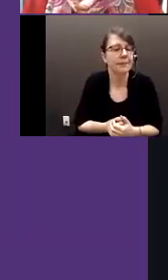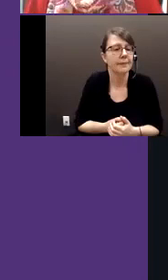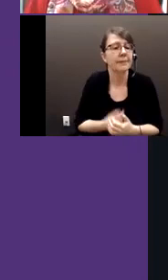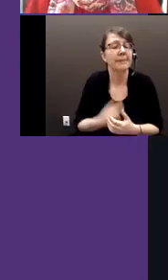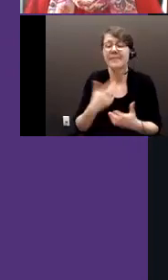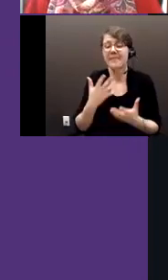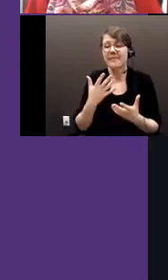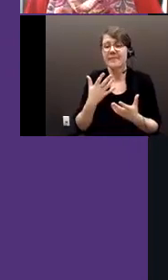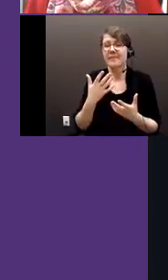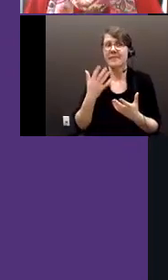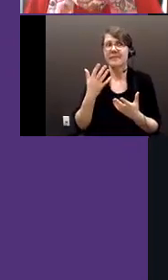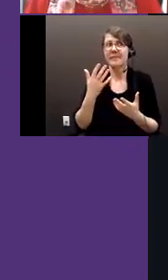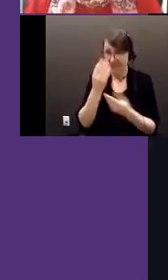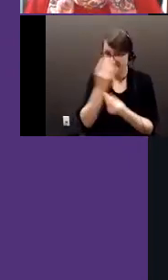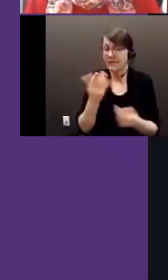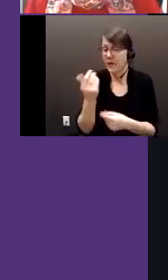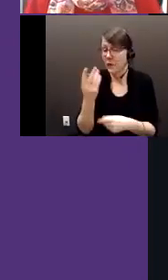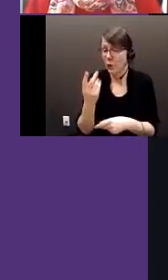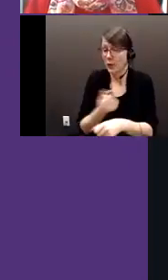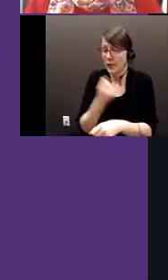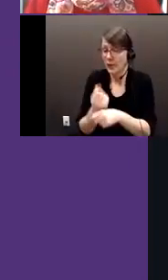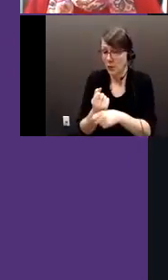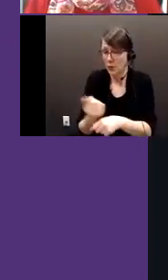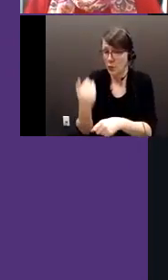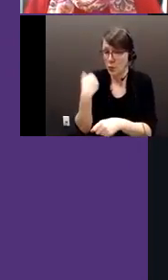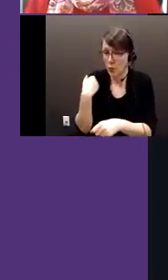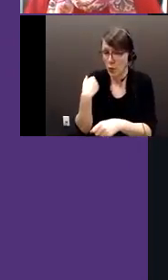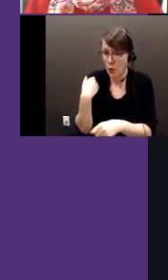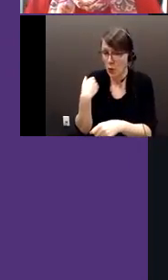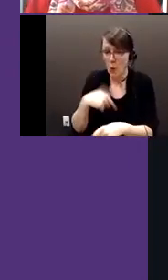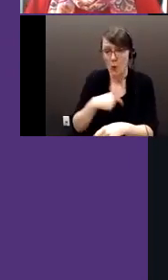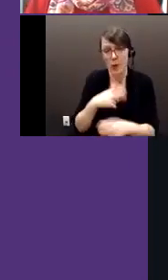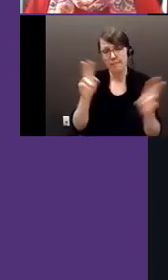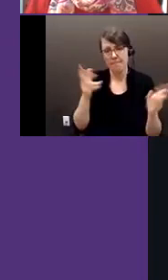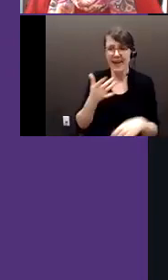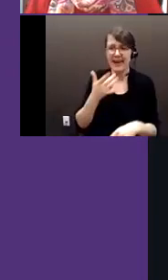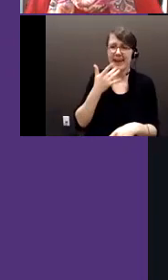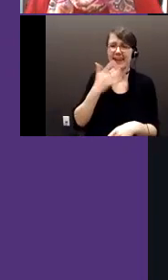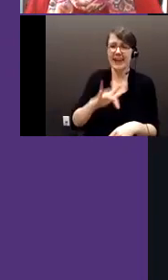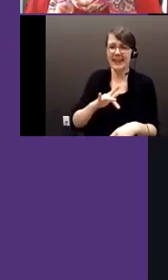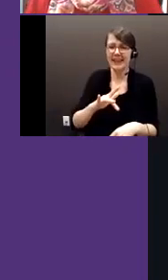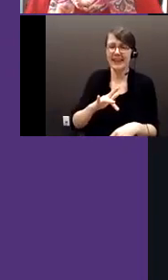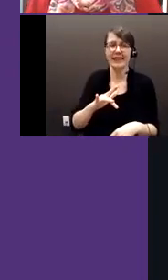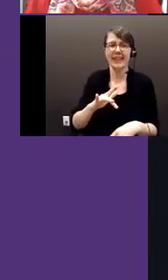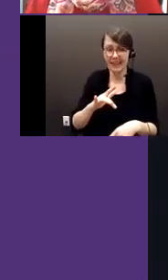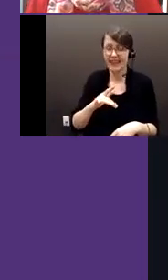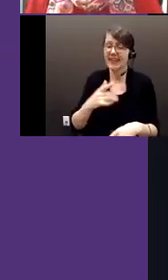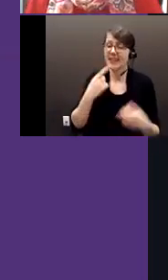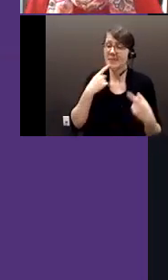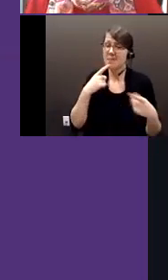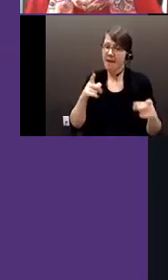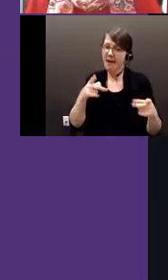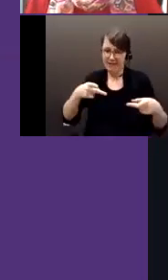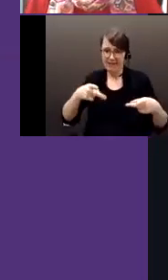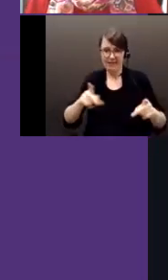want to say the luxury of being able to do long-term open-ended work in this area because